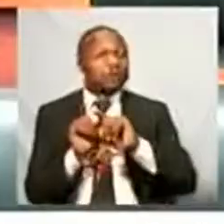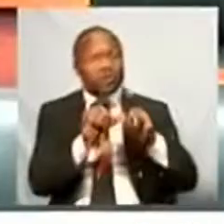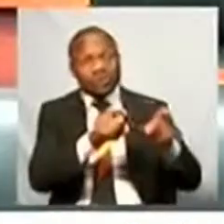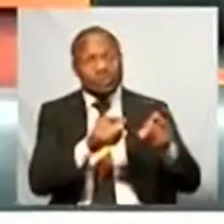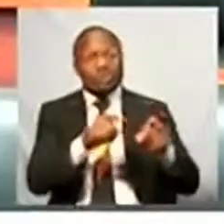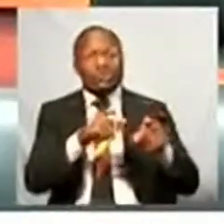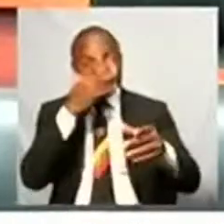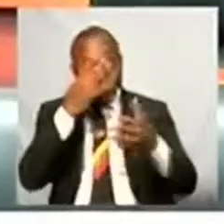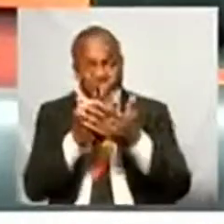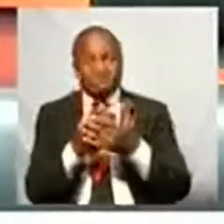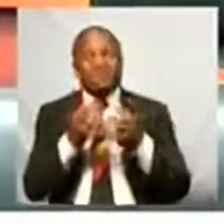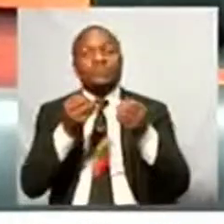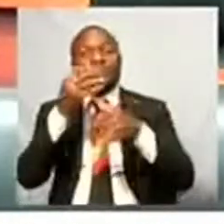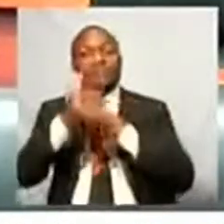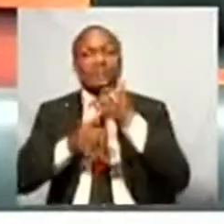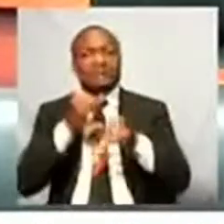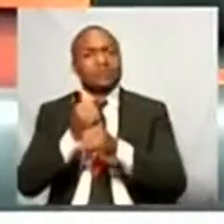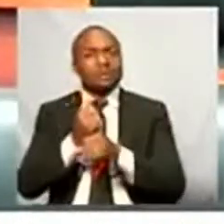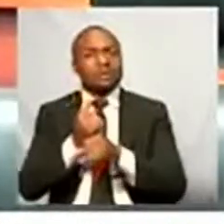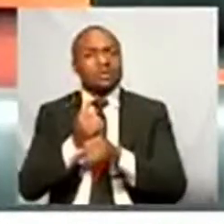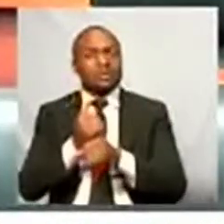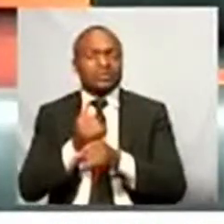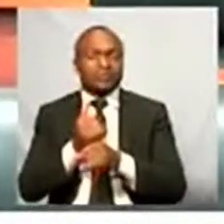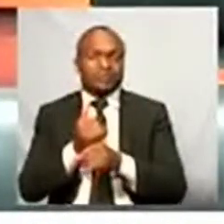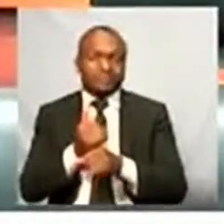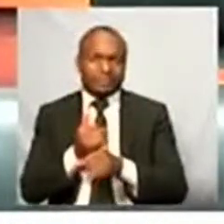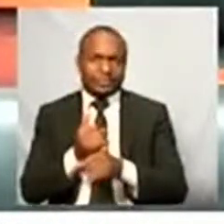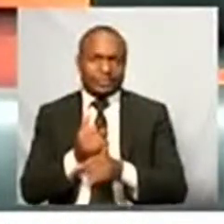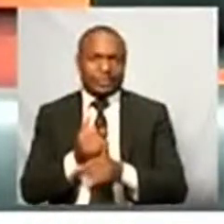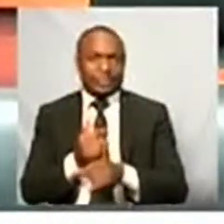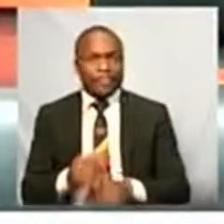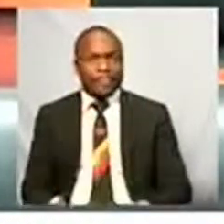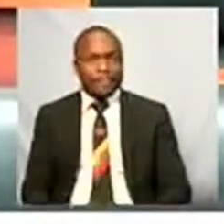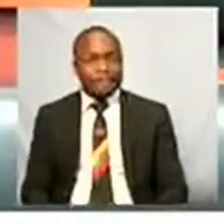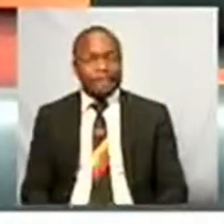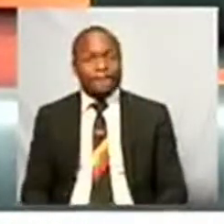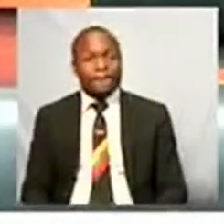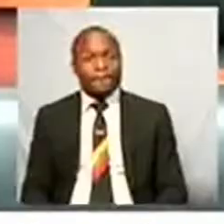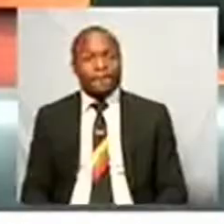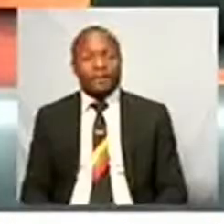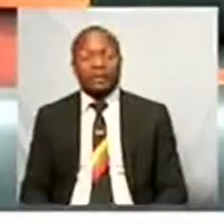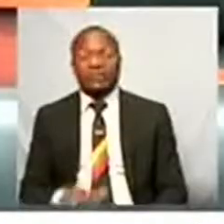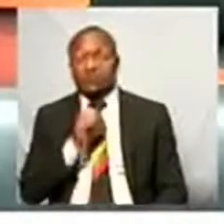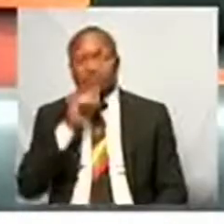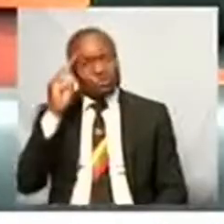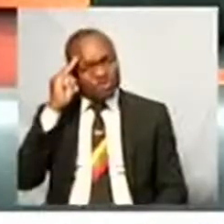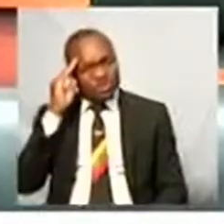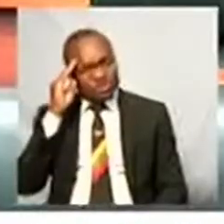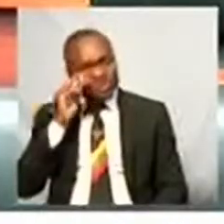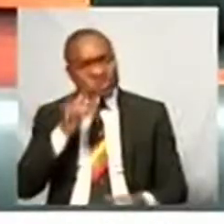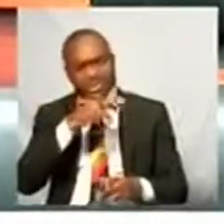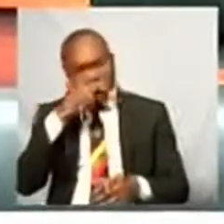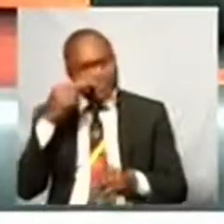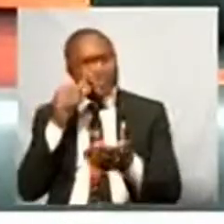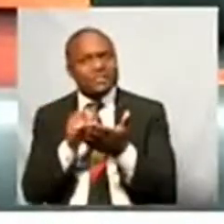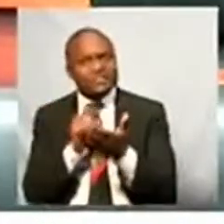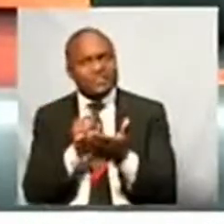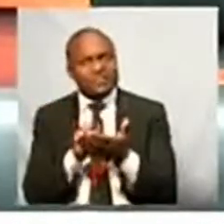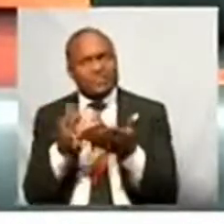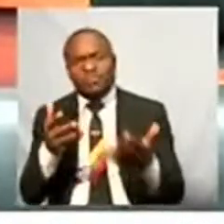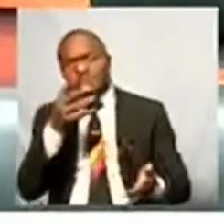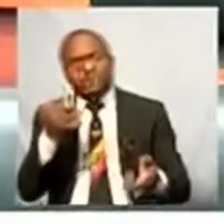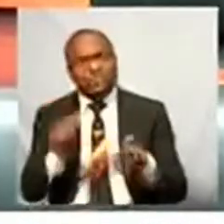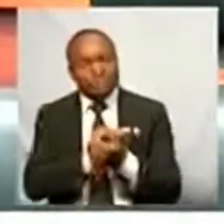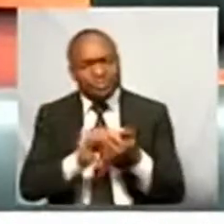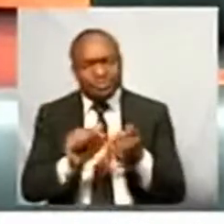so many years. And he had 4 grown-up men, Madam Speaker, who, I don't know whether they shredded it or stole it or burnt